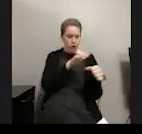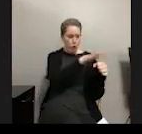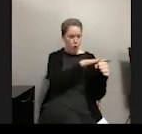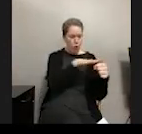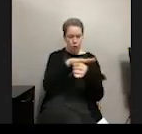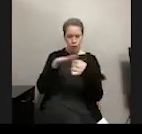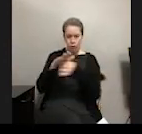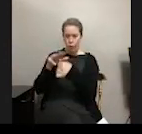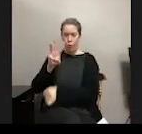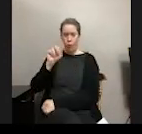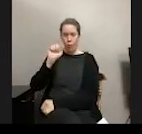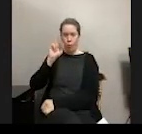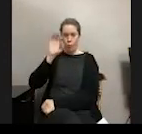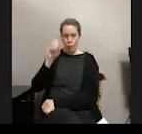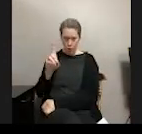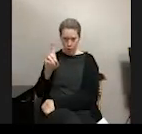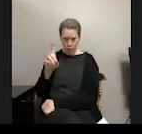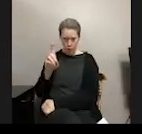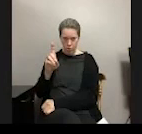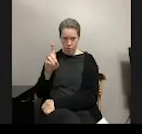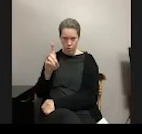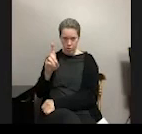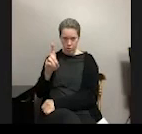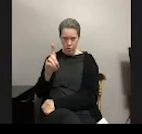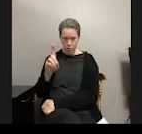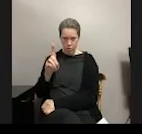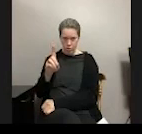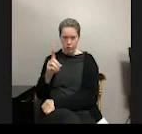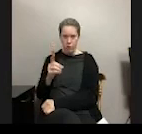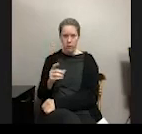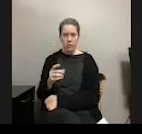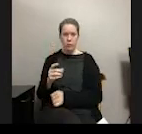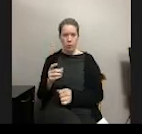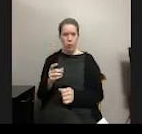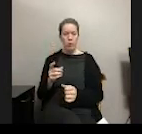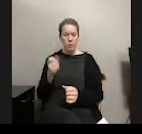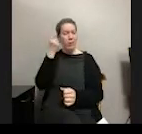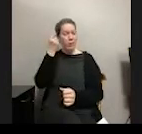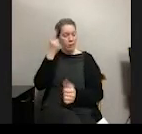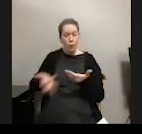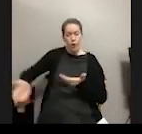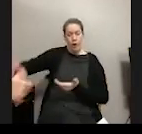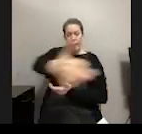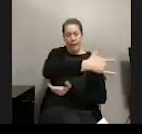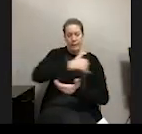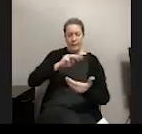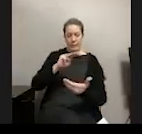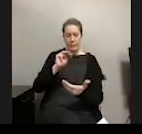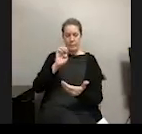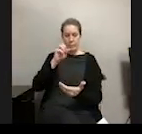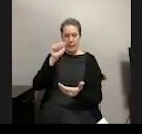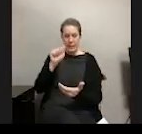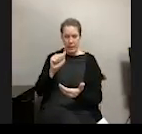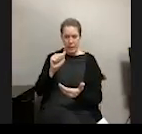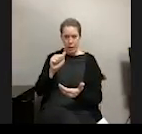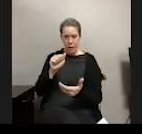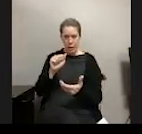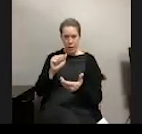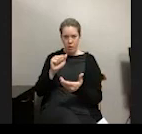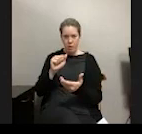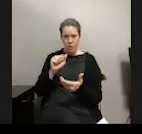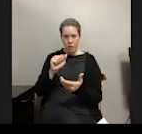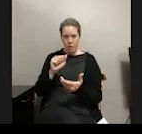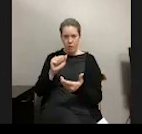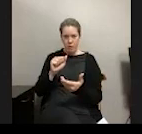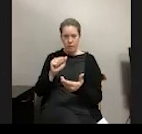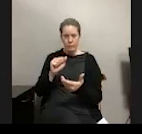collection. The reason I say that is we're collecting media to be a part of these digital tours. So whether it's an art, like the artist talking about